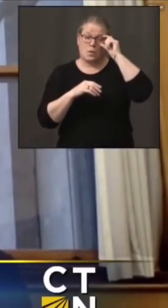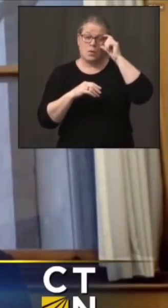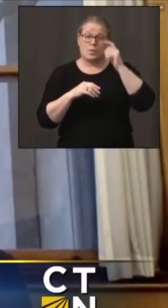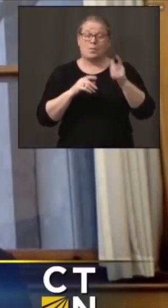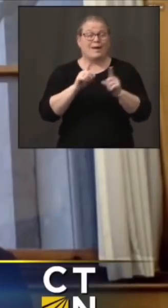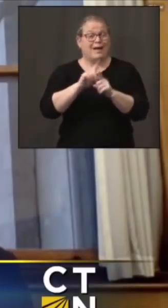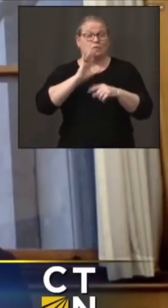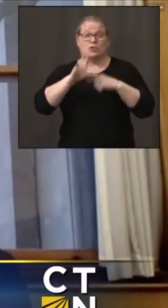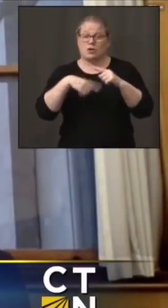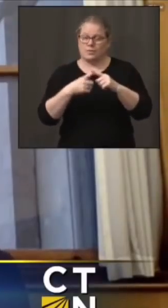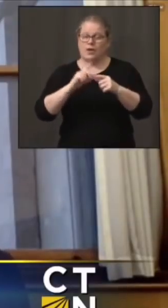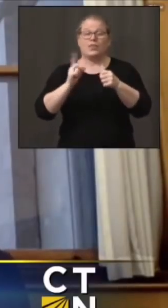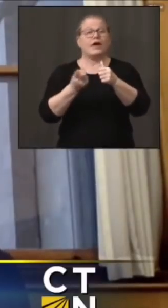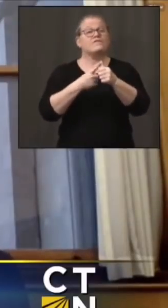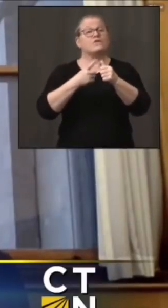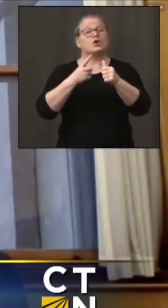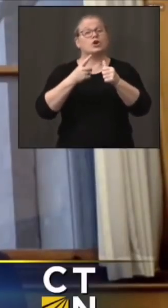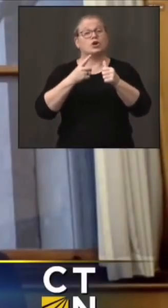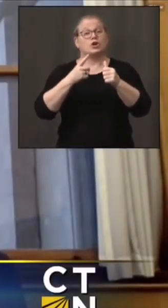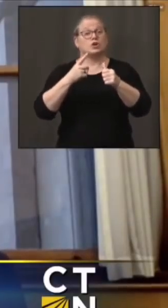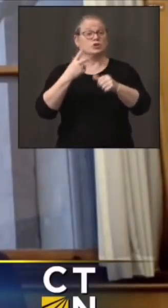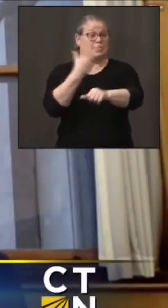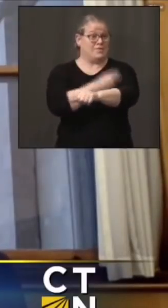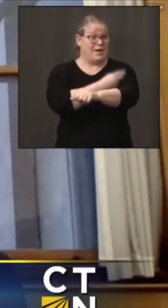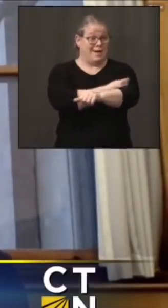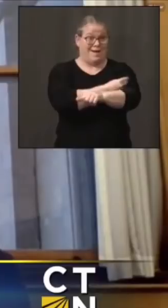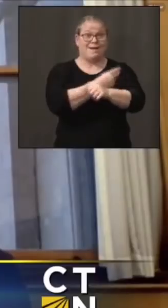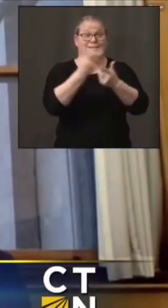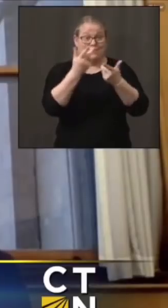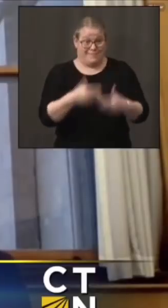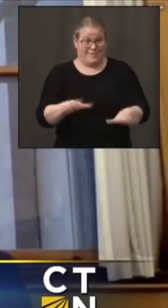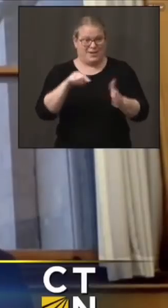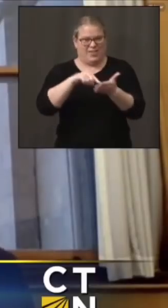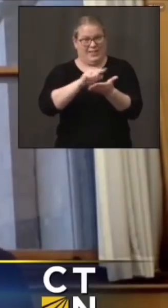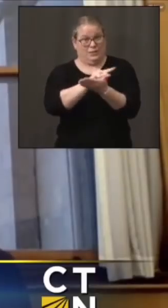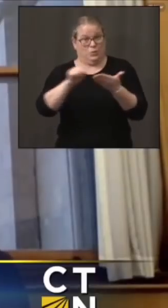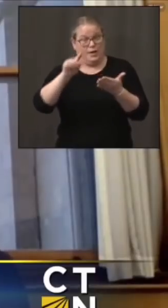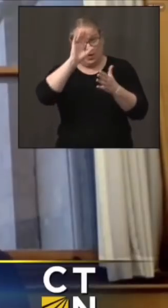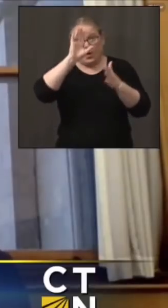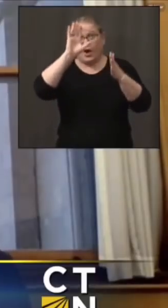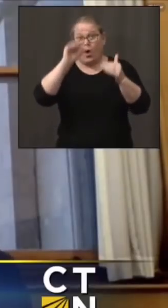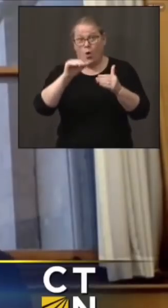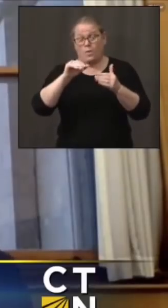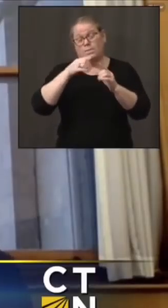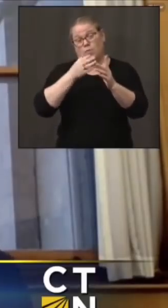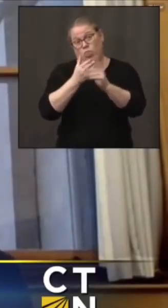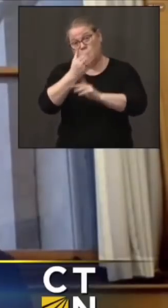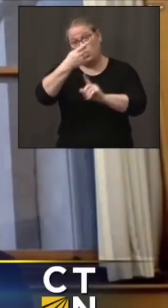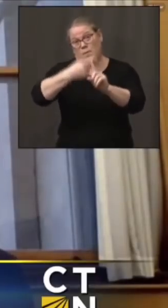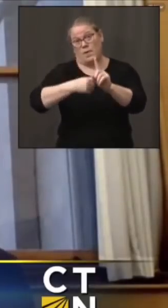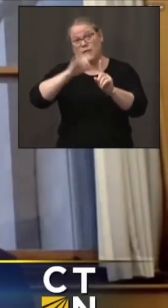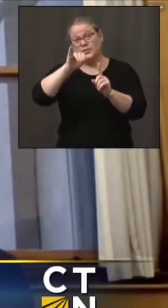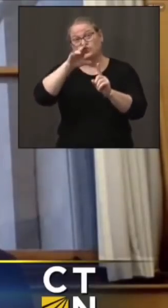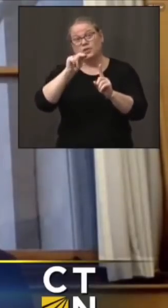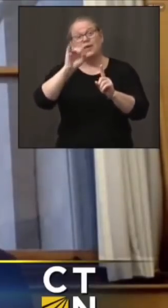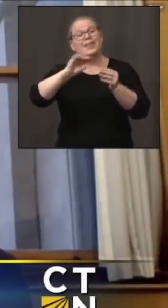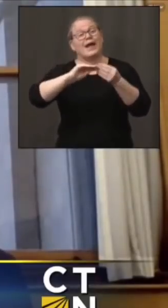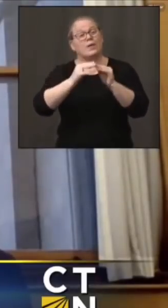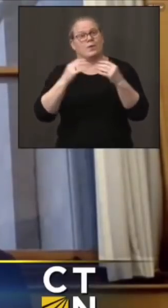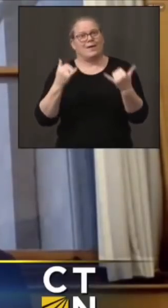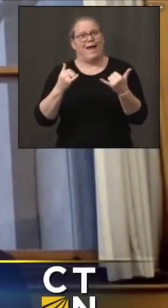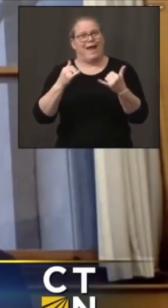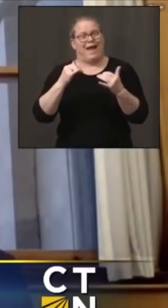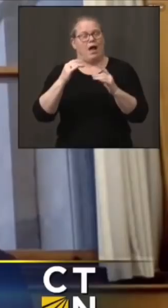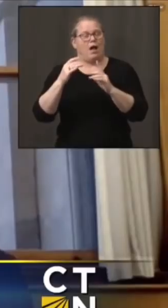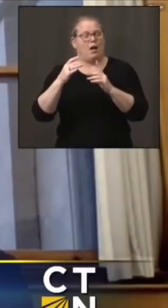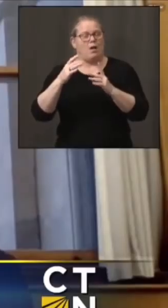going to finish that first round of vaccinations in all nursing homes this week. We're really hopeful that as we get through this month, those numbers of infections, both in residents and staff,